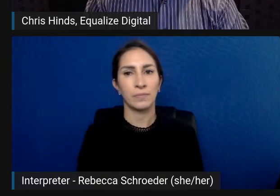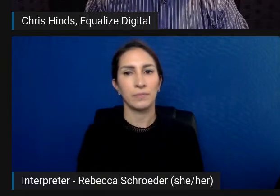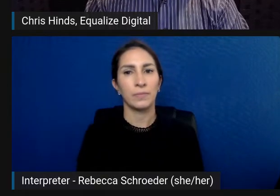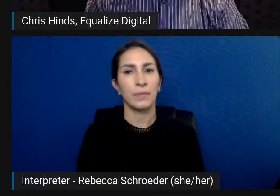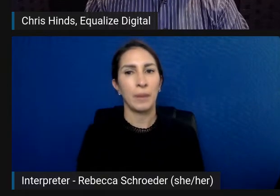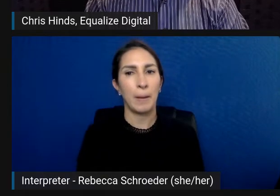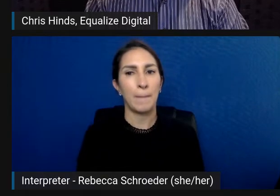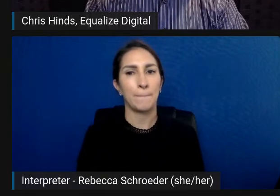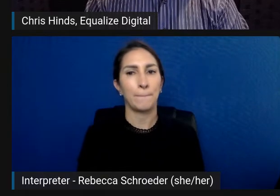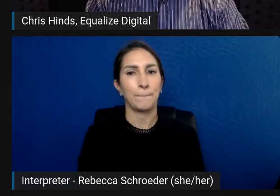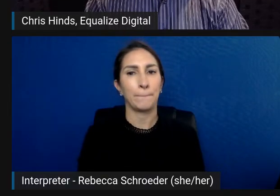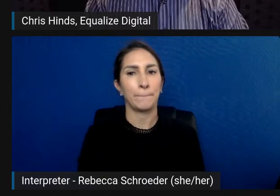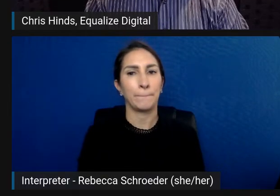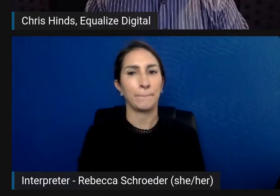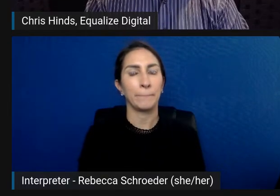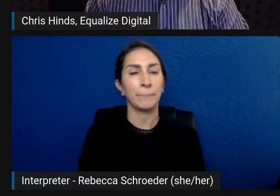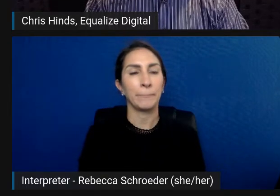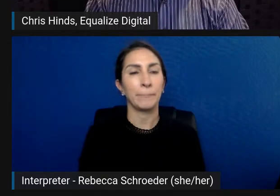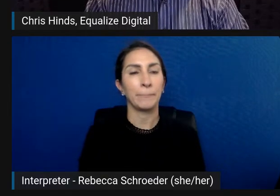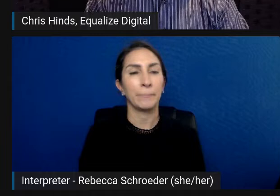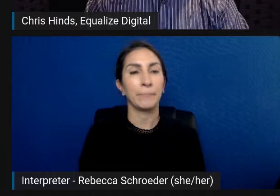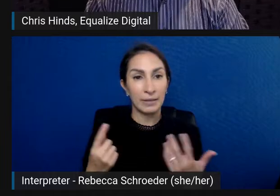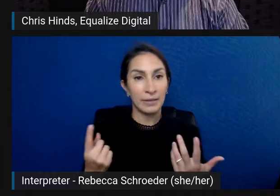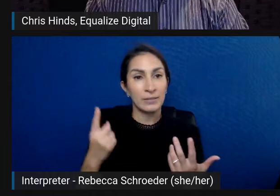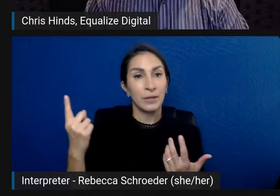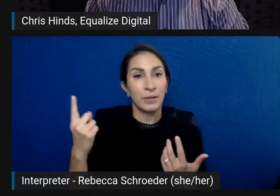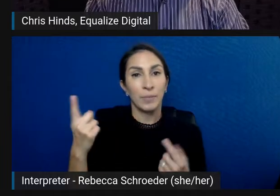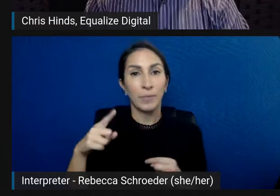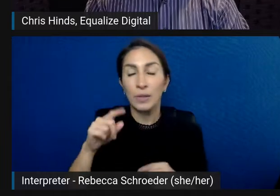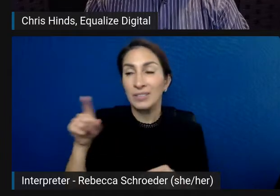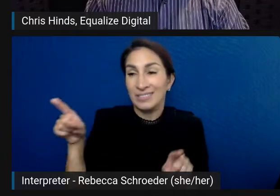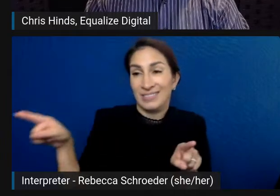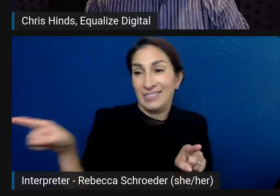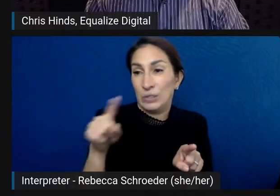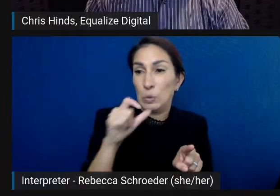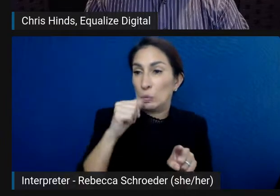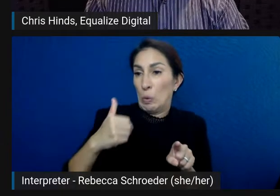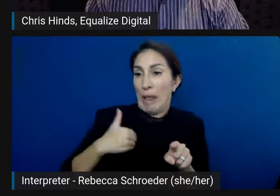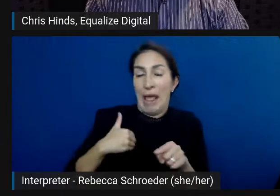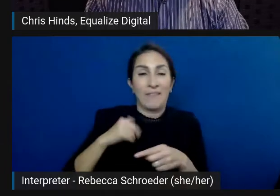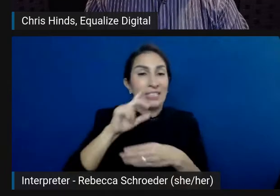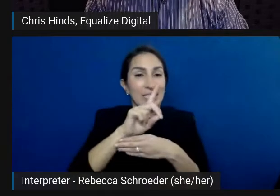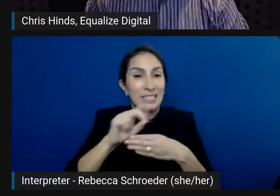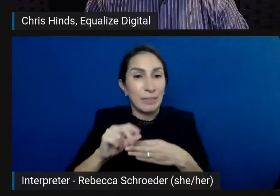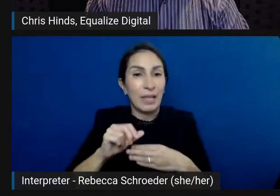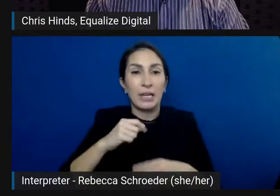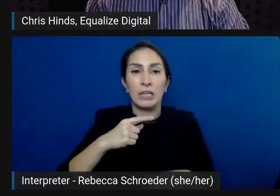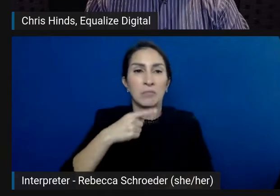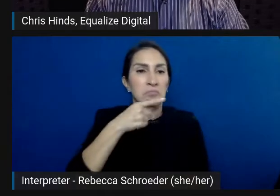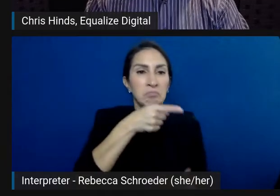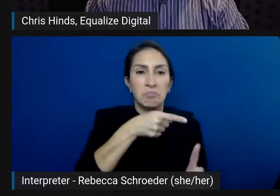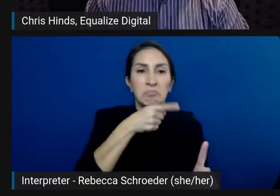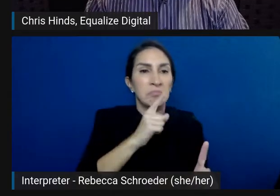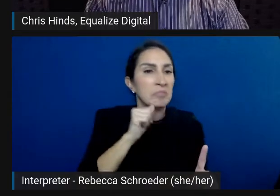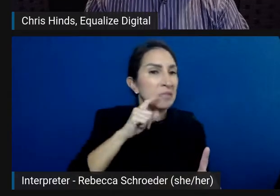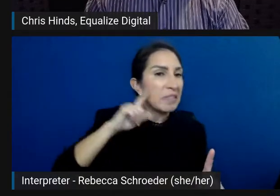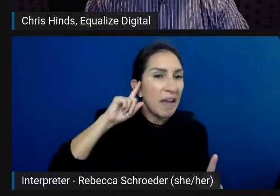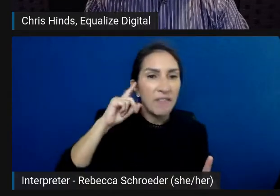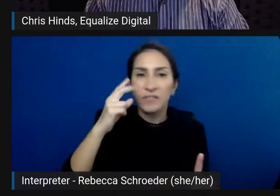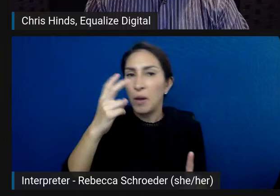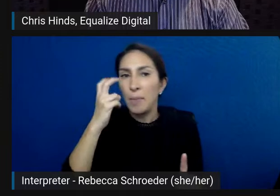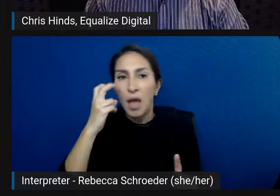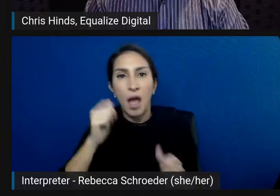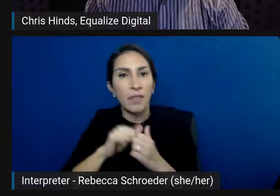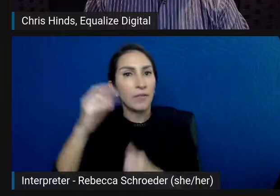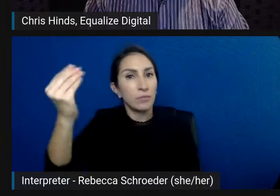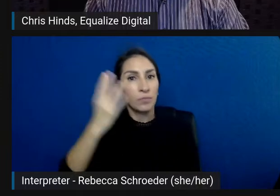me, people that don't have any kind of a particular disability with hearing or vision, that they've actually said to me about my own podcast